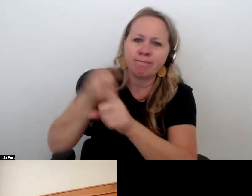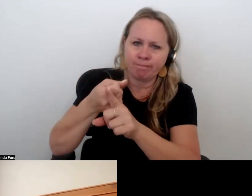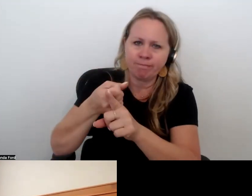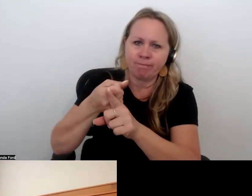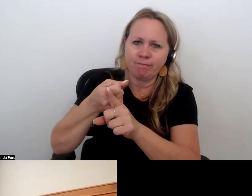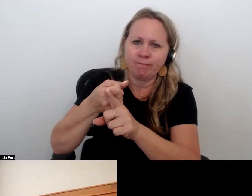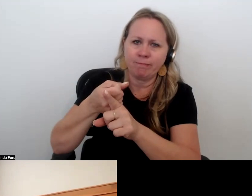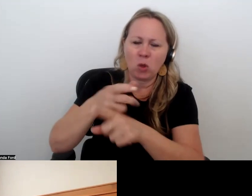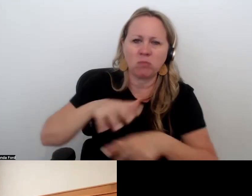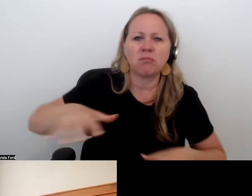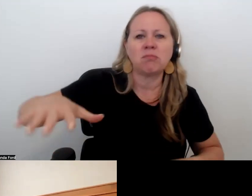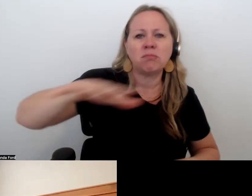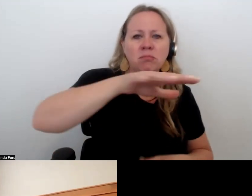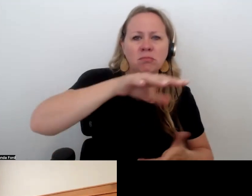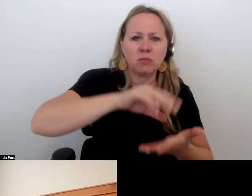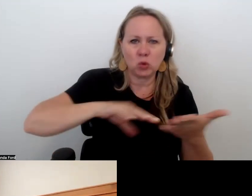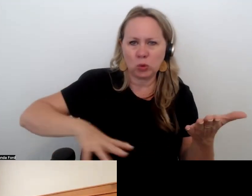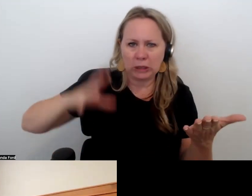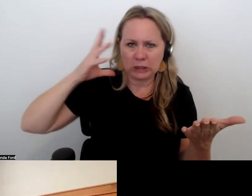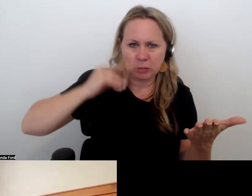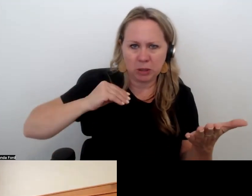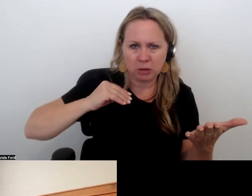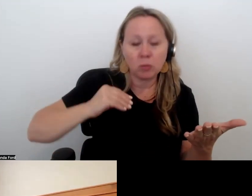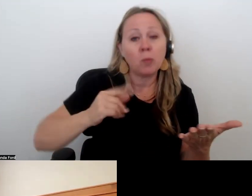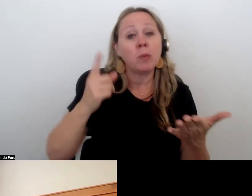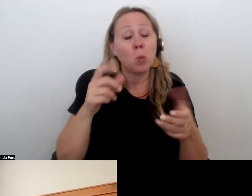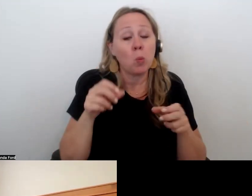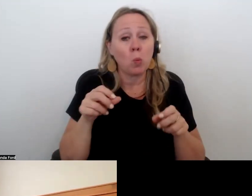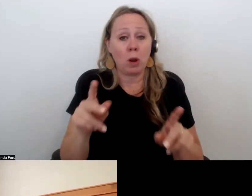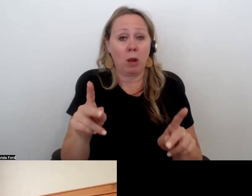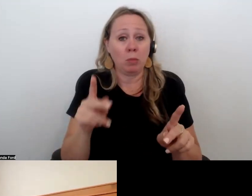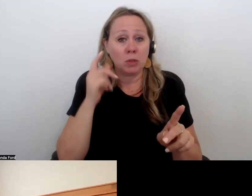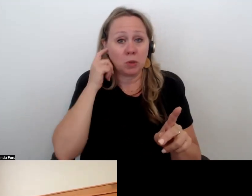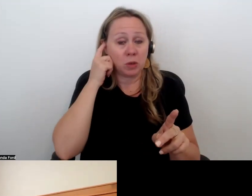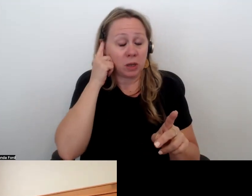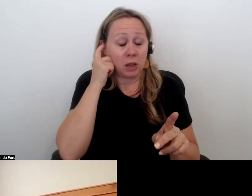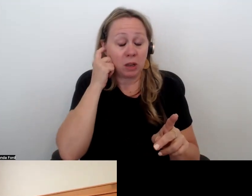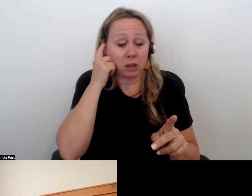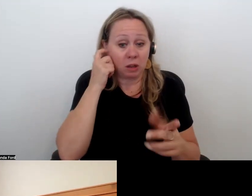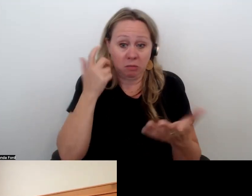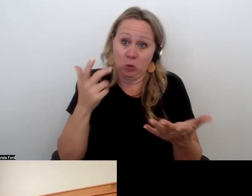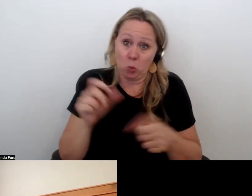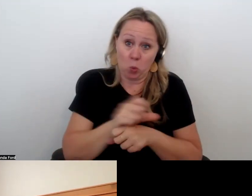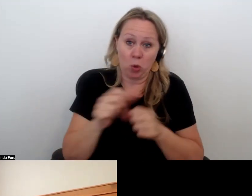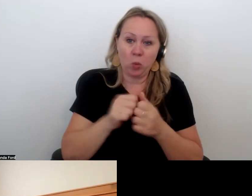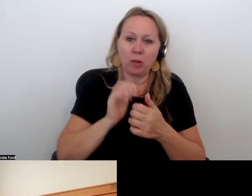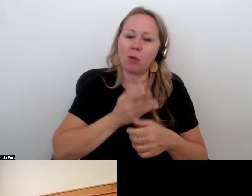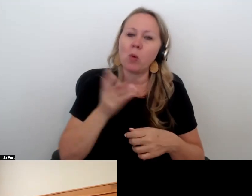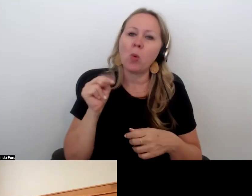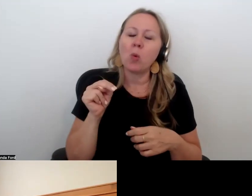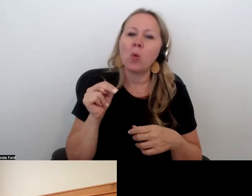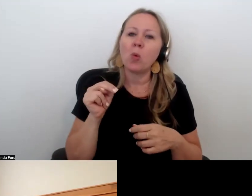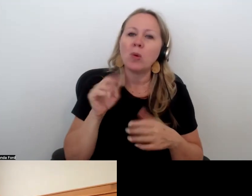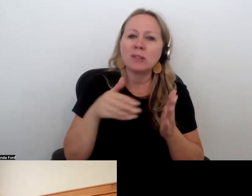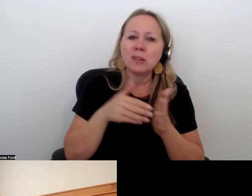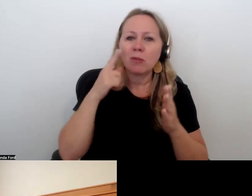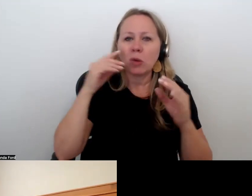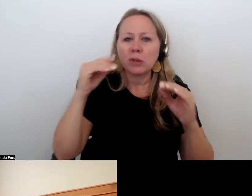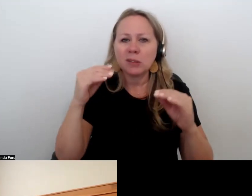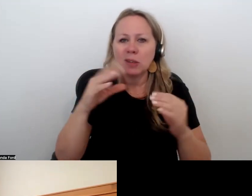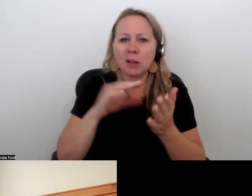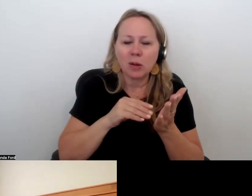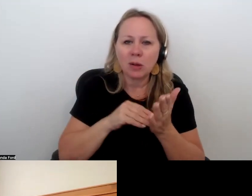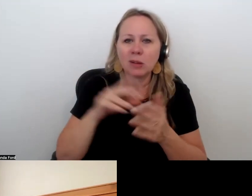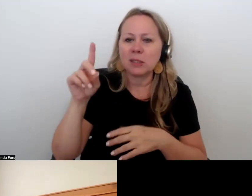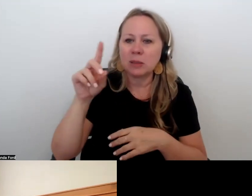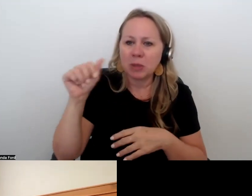experience. So one opportunity I see is, working with our own Center for Teaching and Learning, our Disability and Access